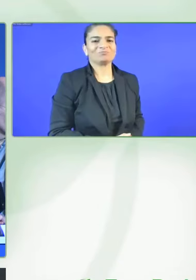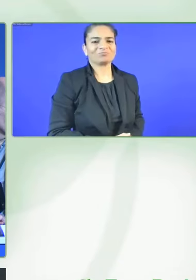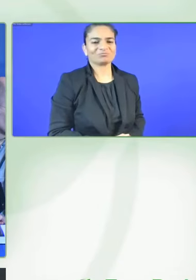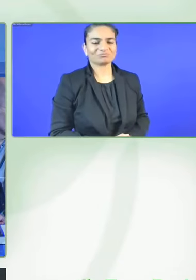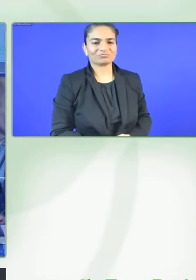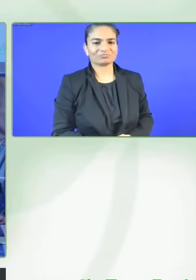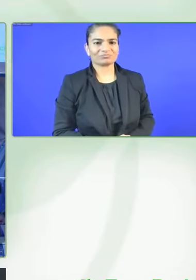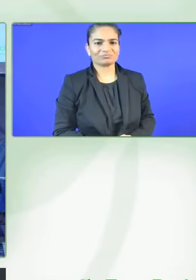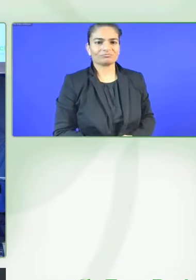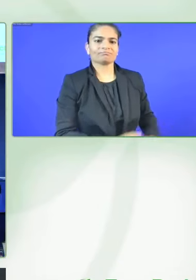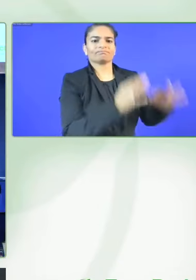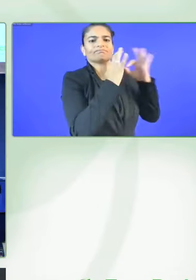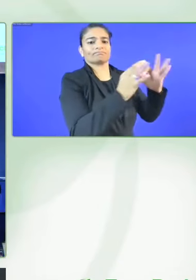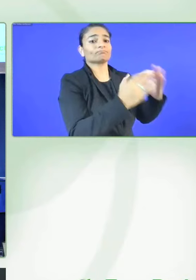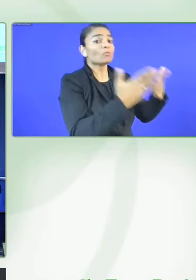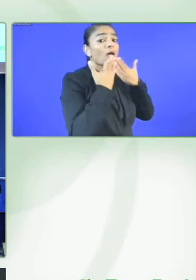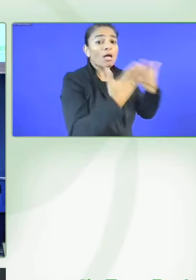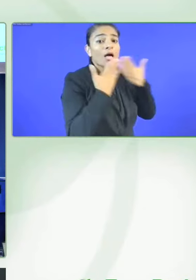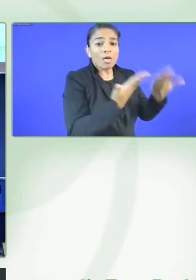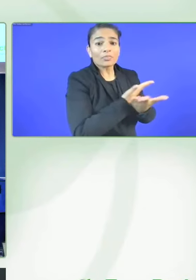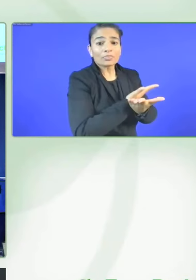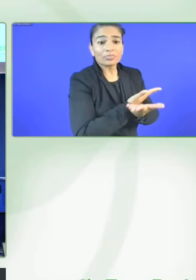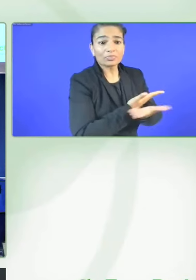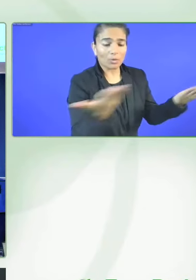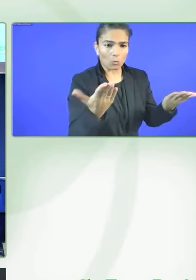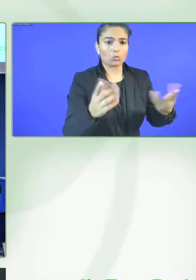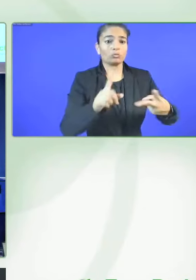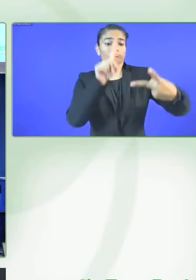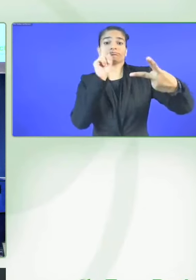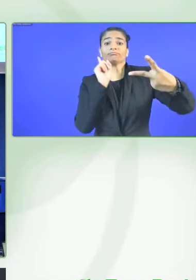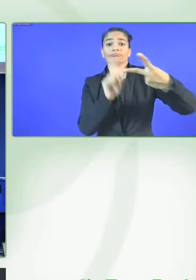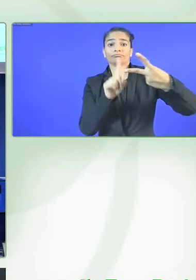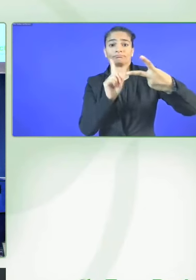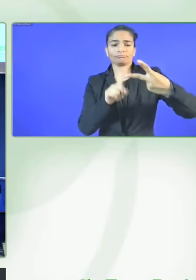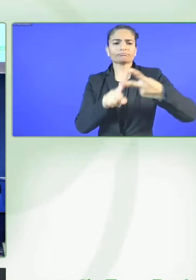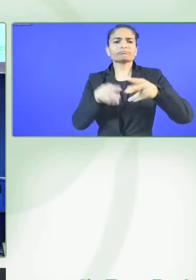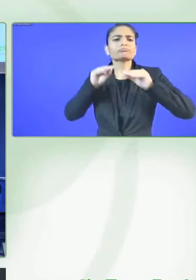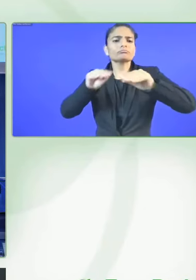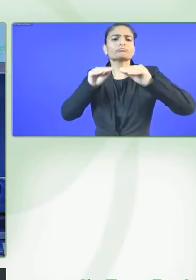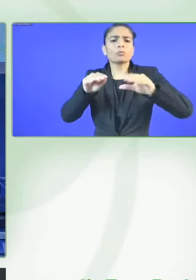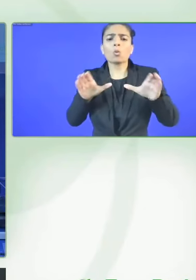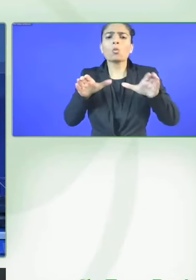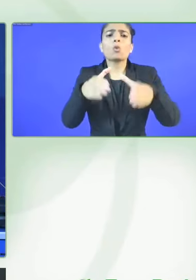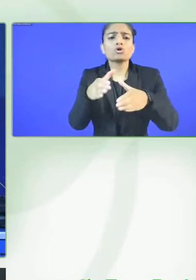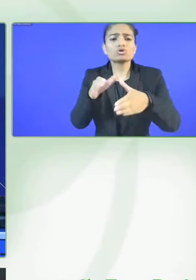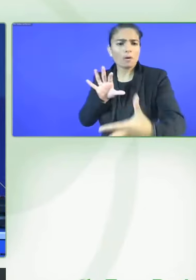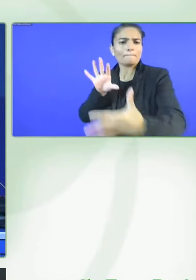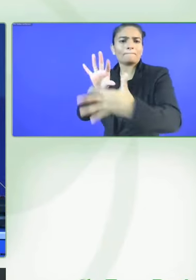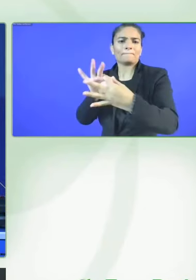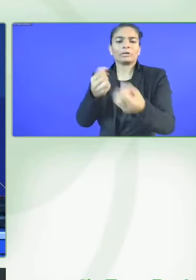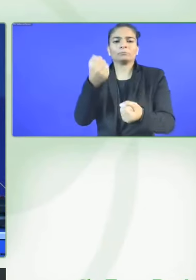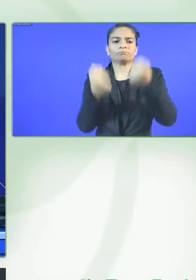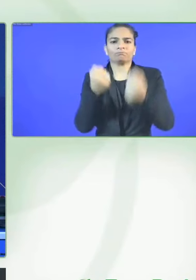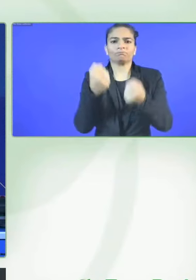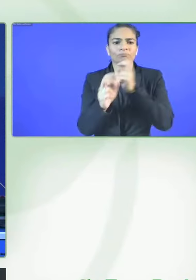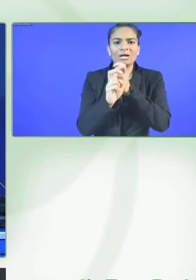much, Chair. The best workshop tomorrow morning is going to be on transport. Sorry,